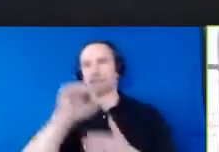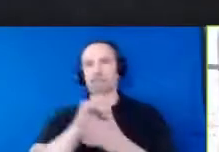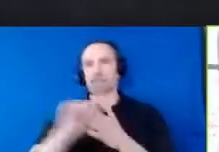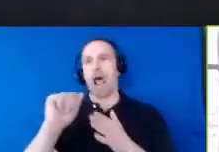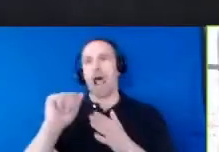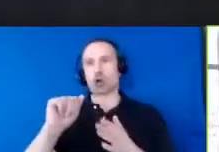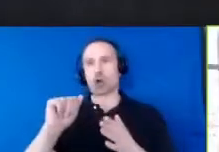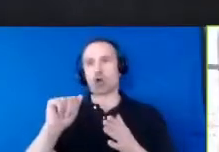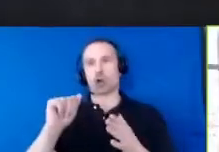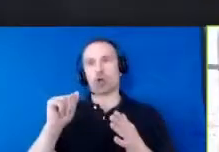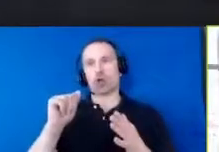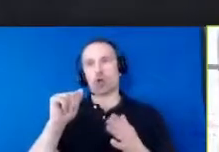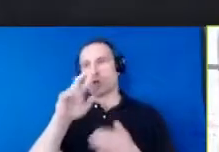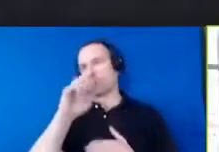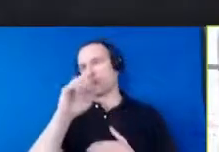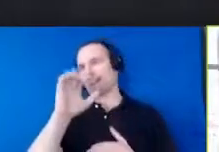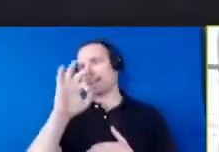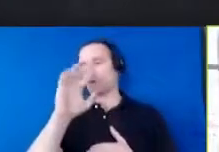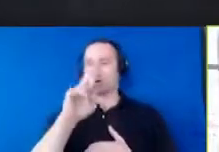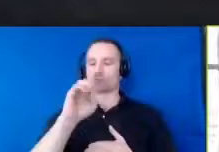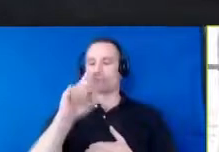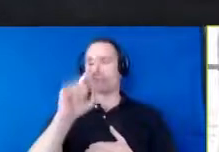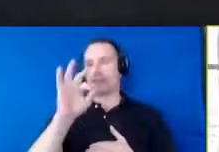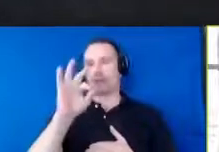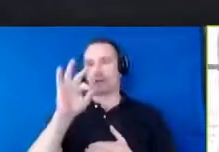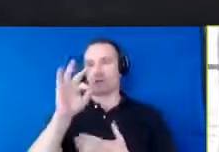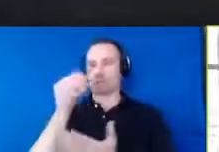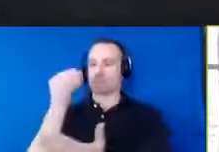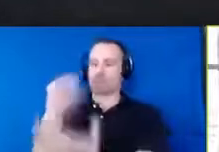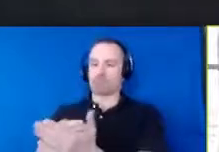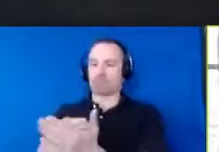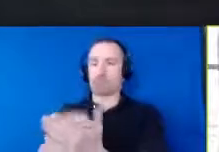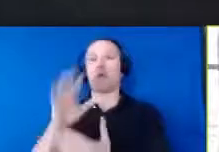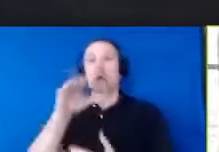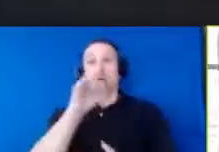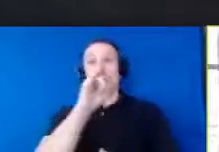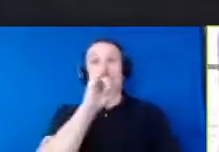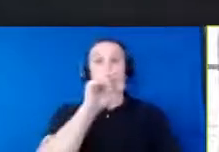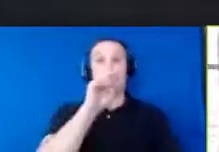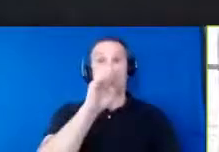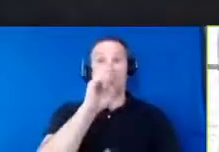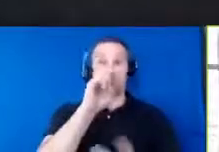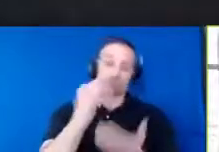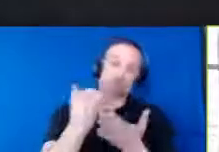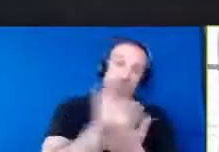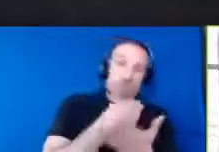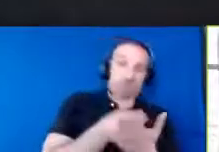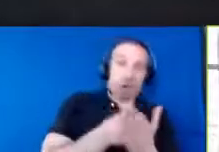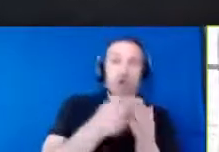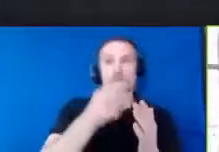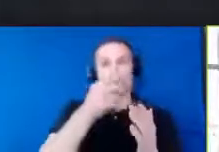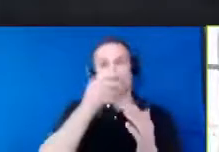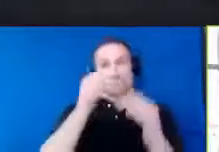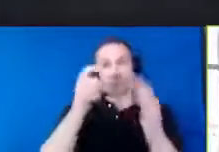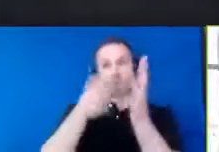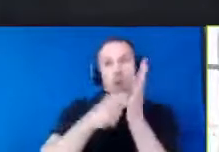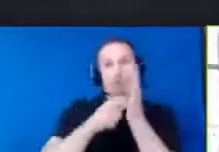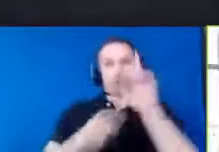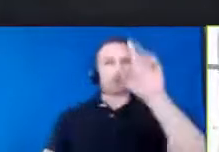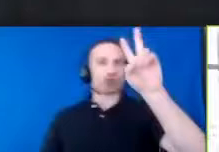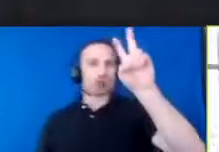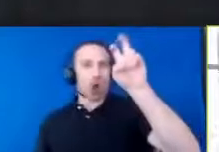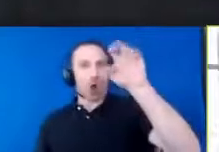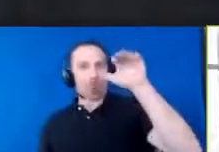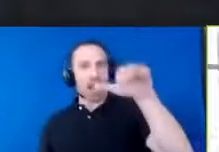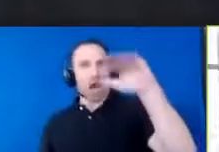the income threshold being $200,000 a year, they're going to dial that for couples. They're going to dial that down to